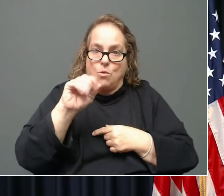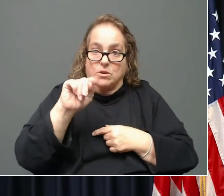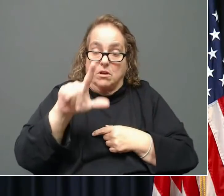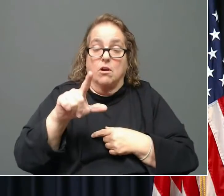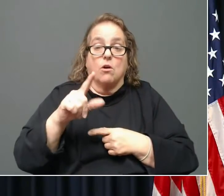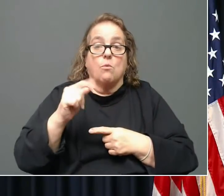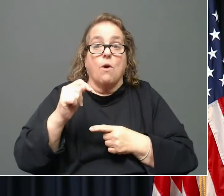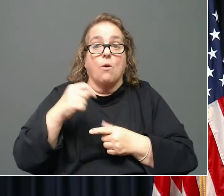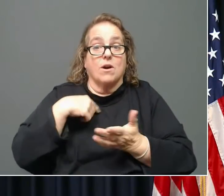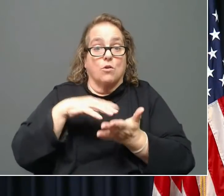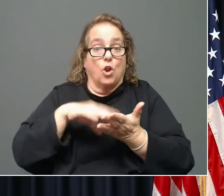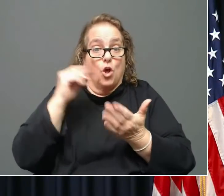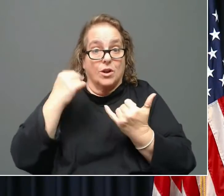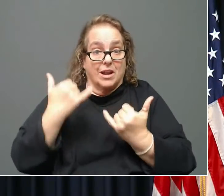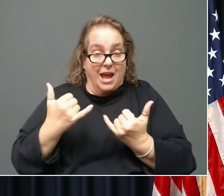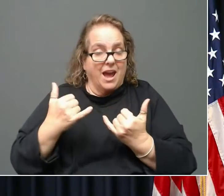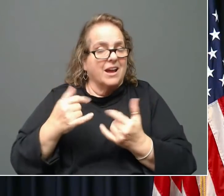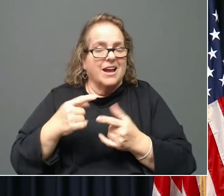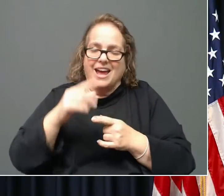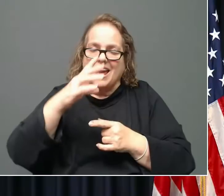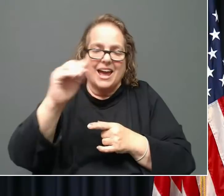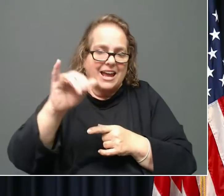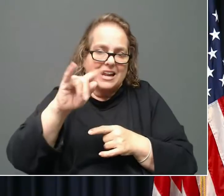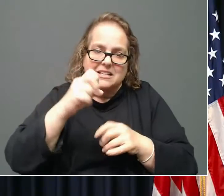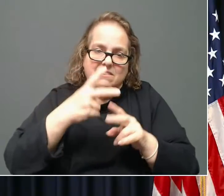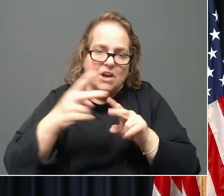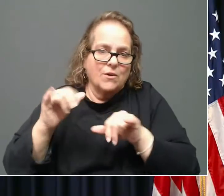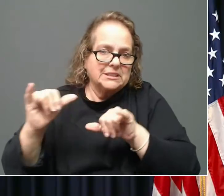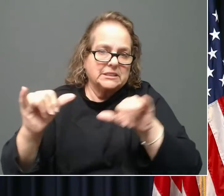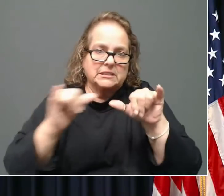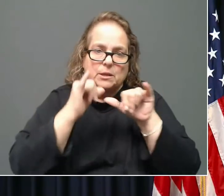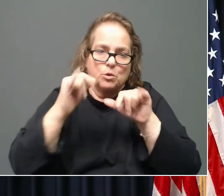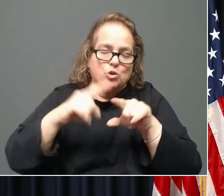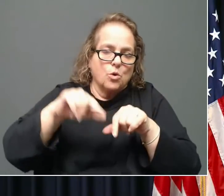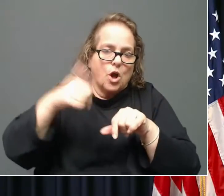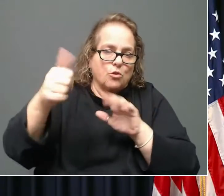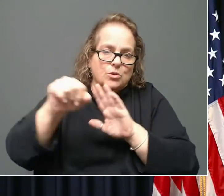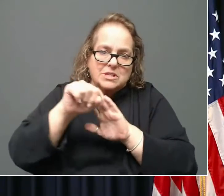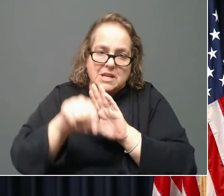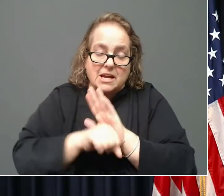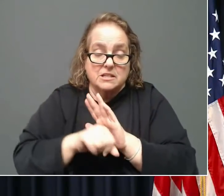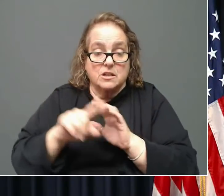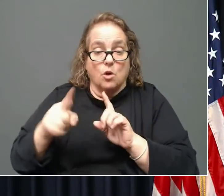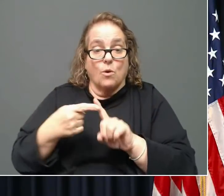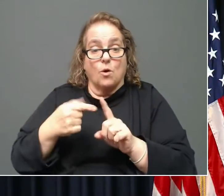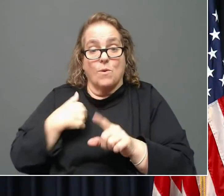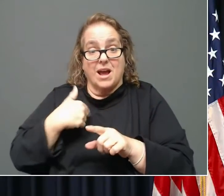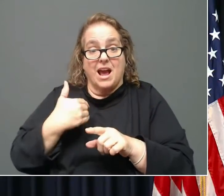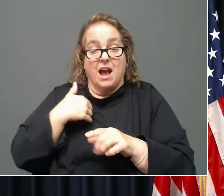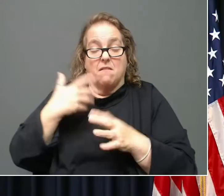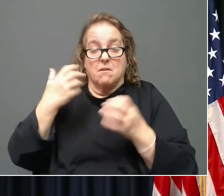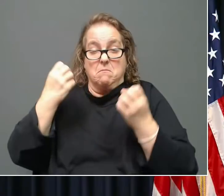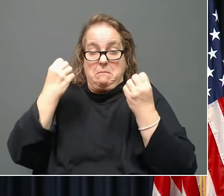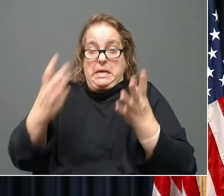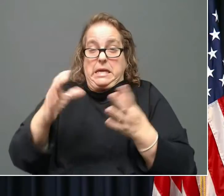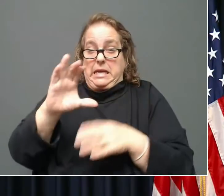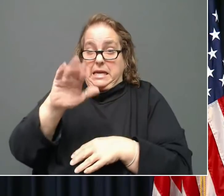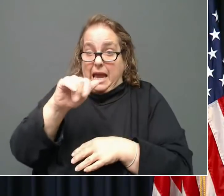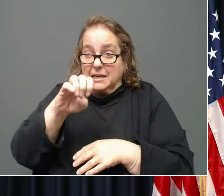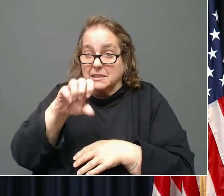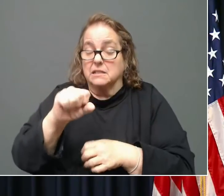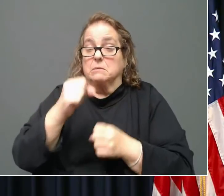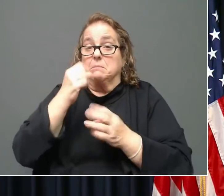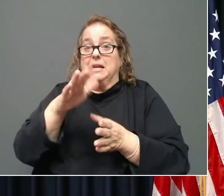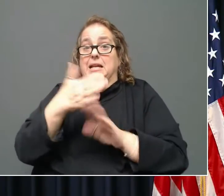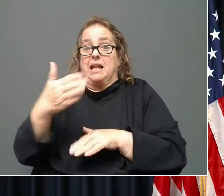it's very similar to things we've seen in other states, is when we had the crush of cases and deaths, especially in November,